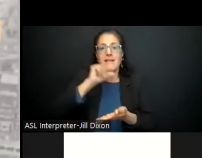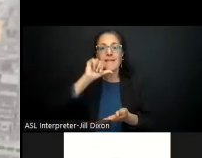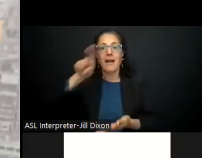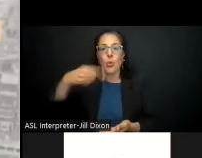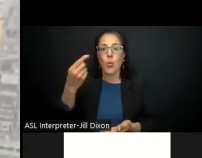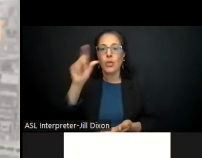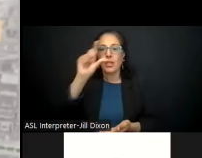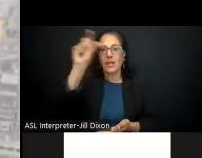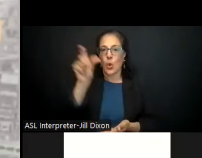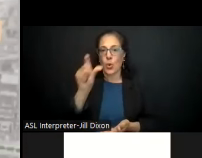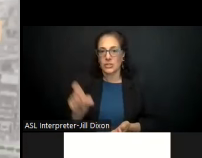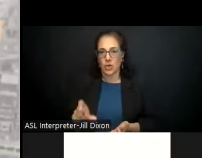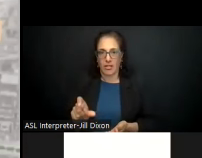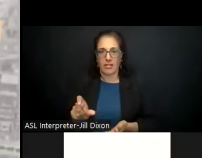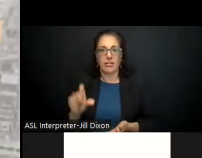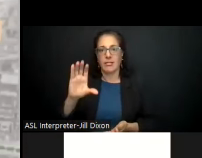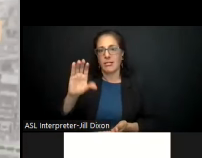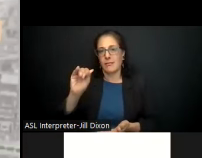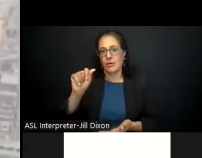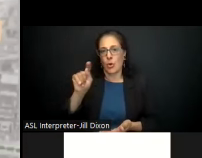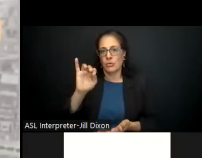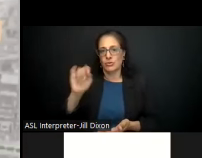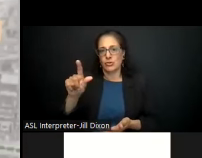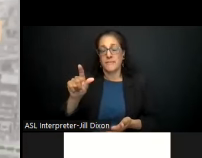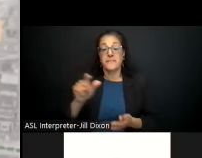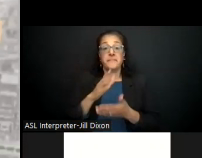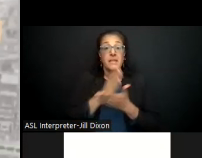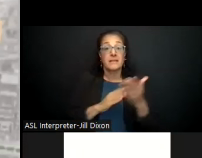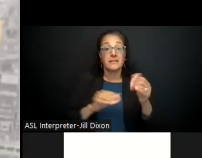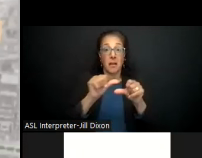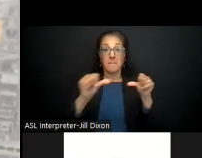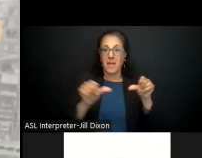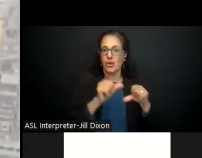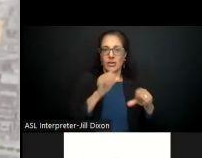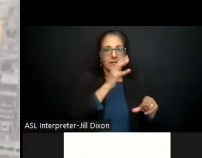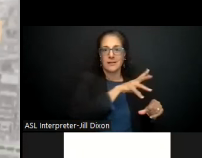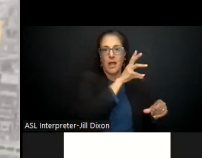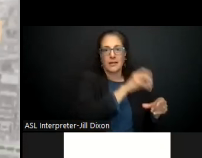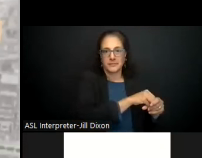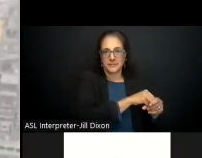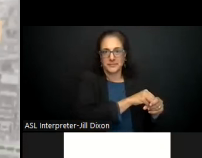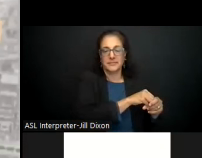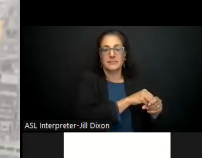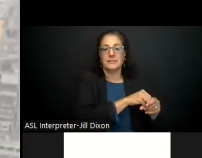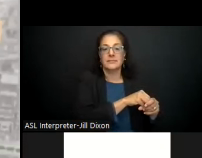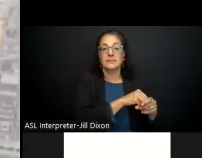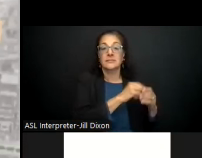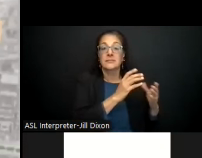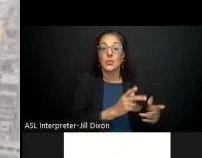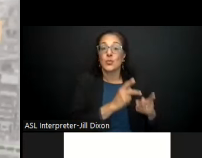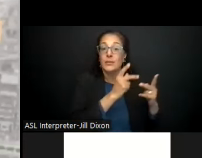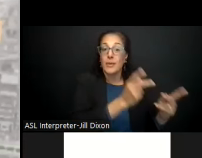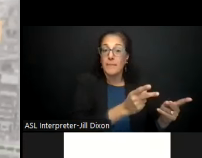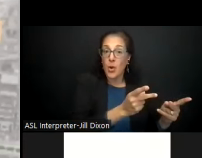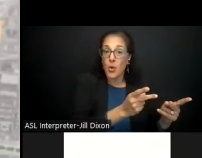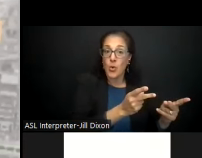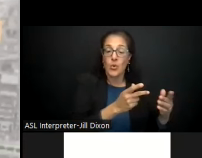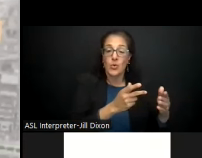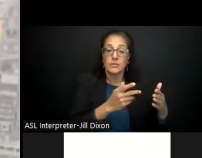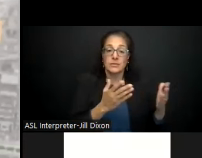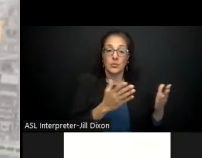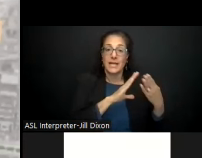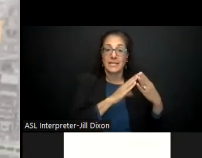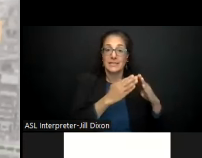area. Some areas that are left out, we are proposing that the